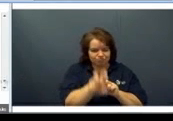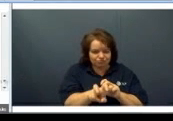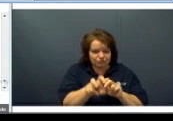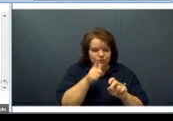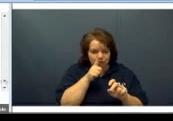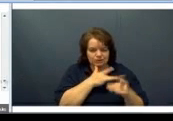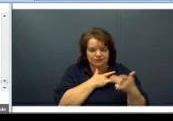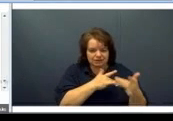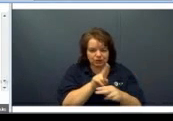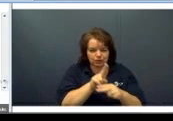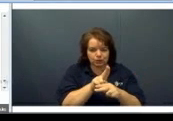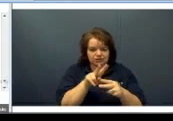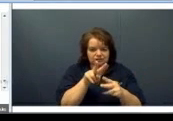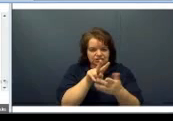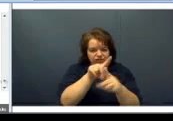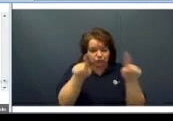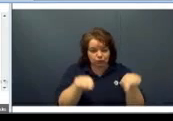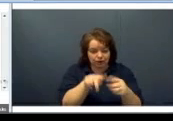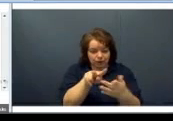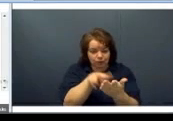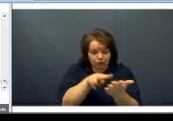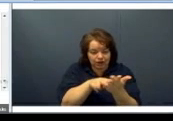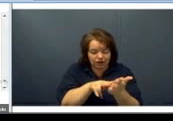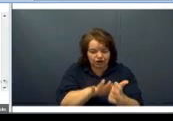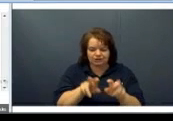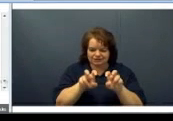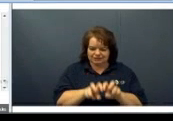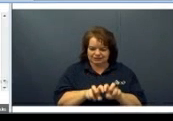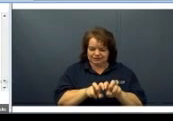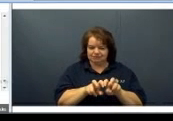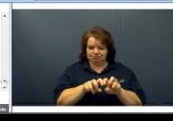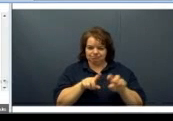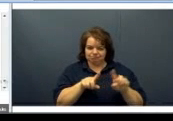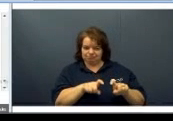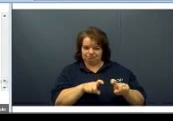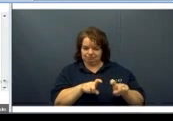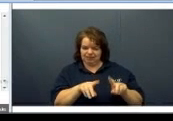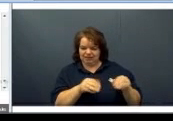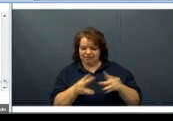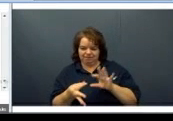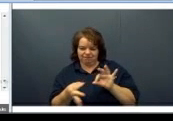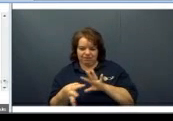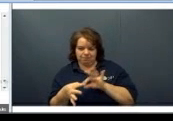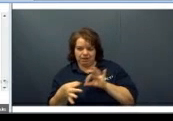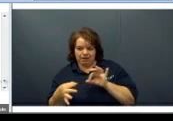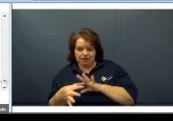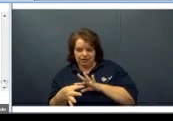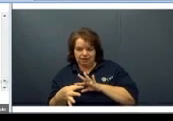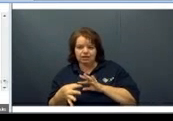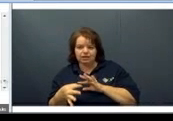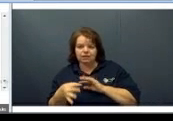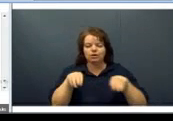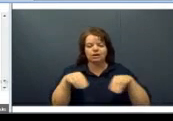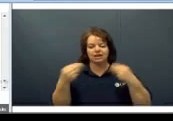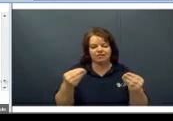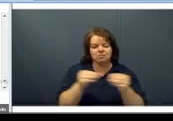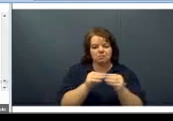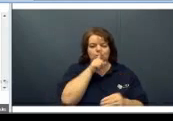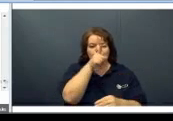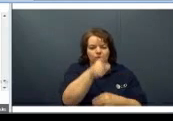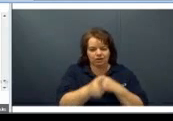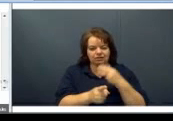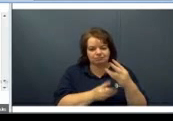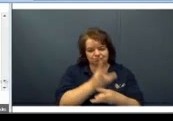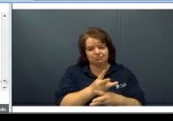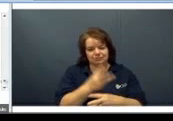do is invite someone in who is a screen reader user and have sit with them while they test your website. And that will give you a much